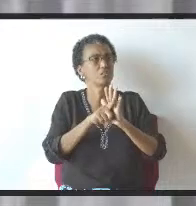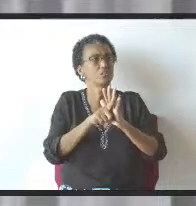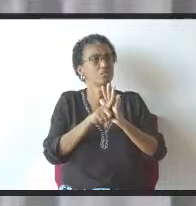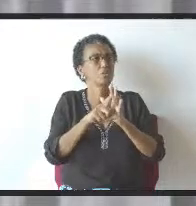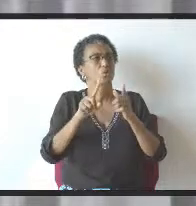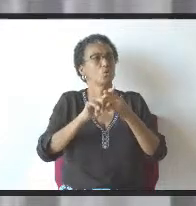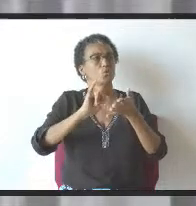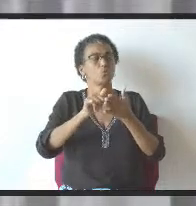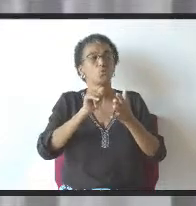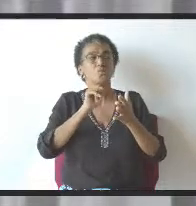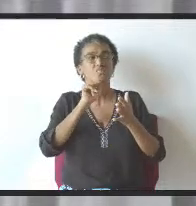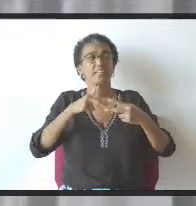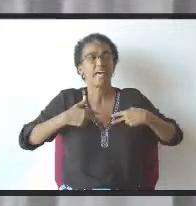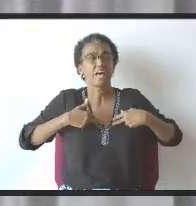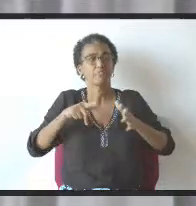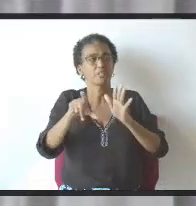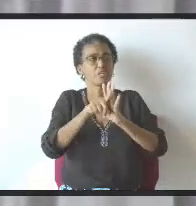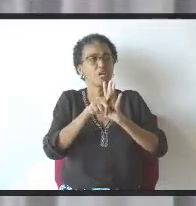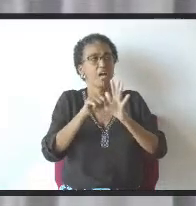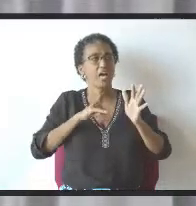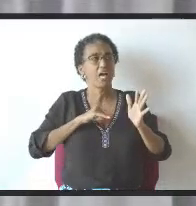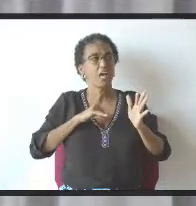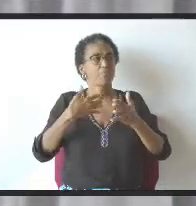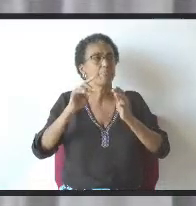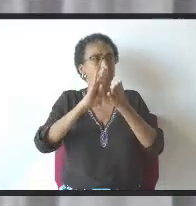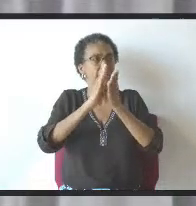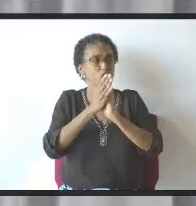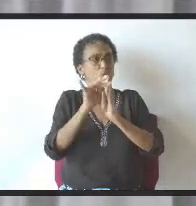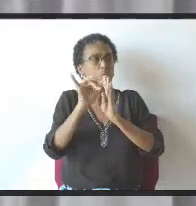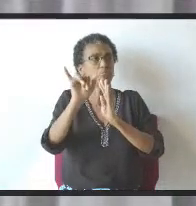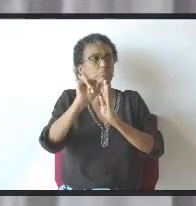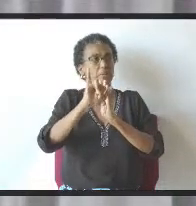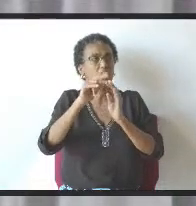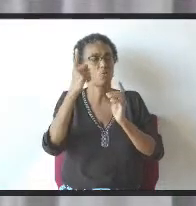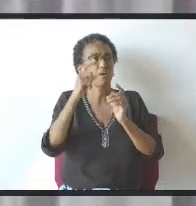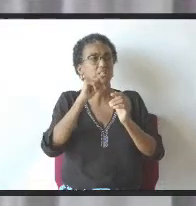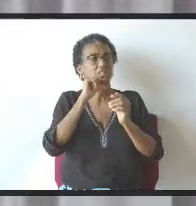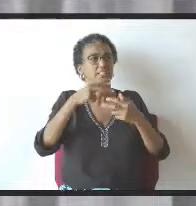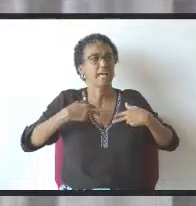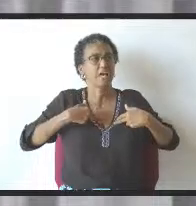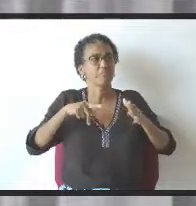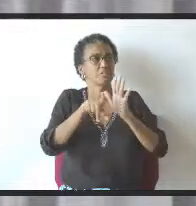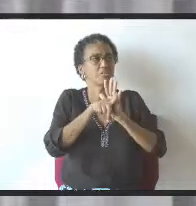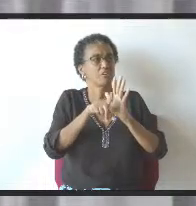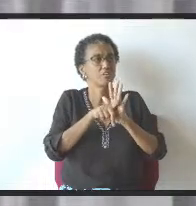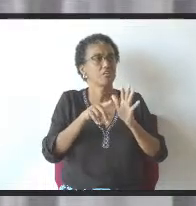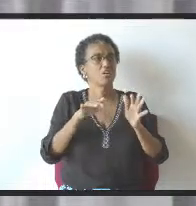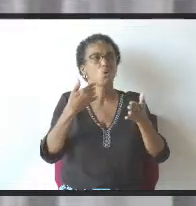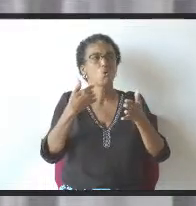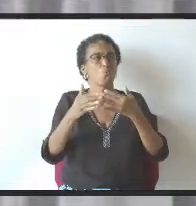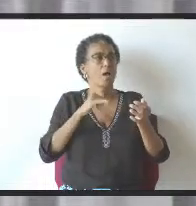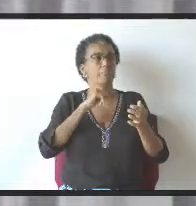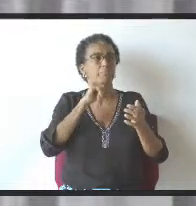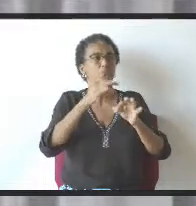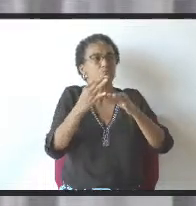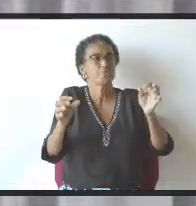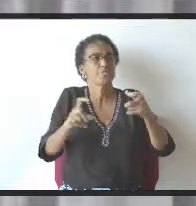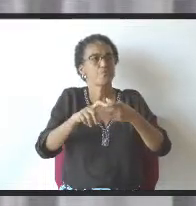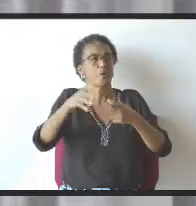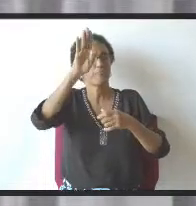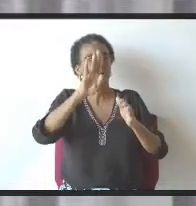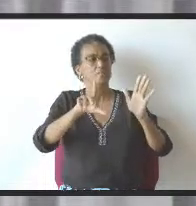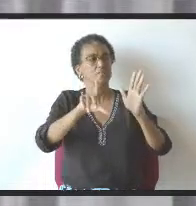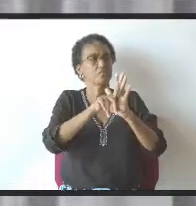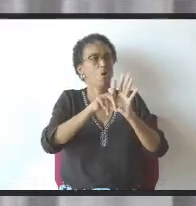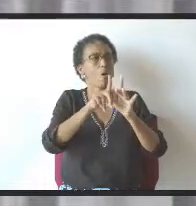not having the law, though I am not free from God's law, but am under Christ's law, so as to win